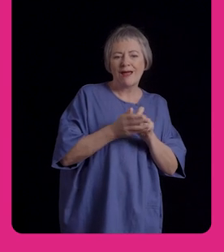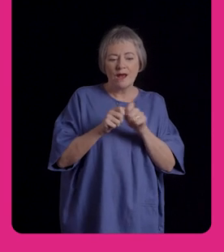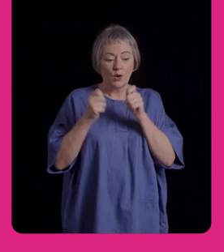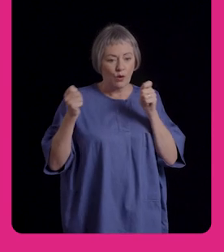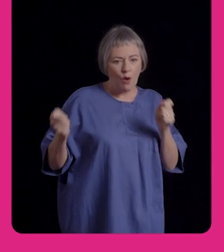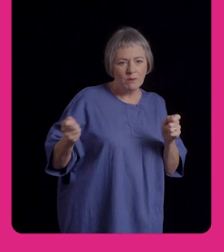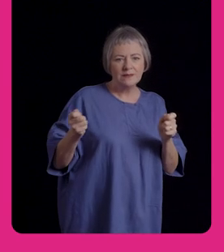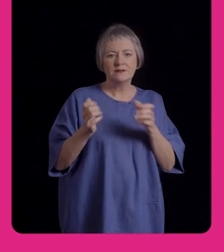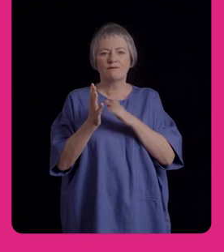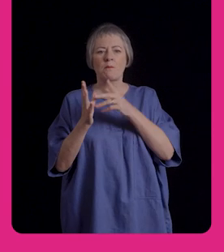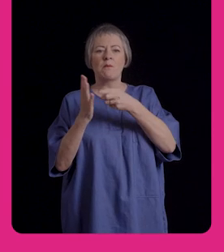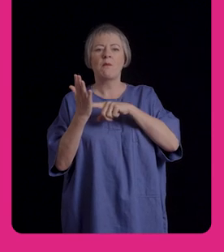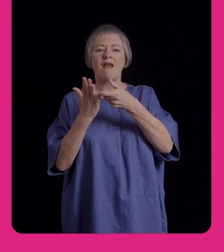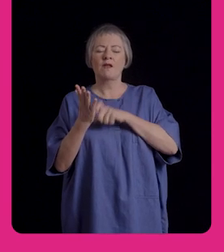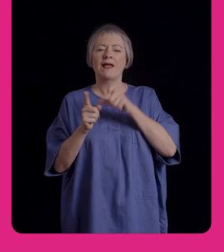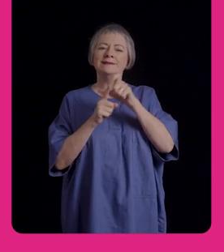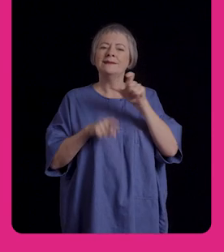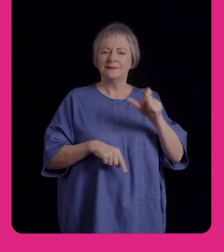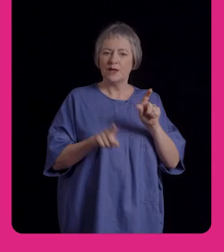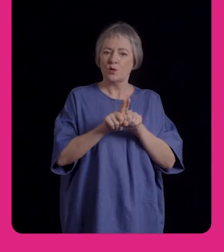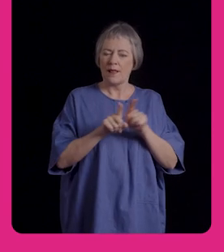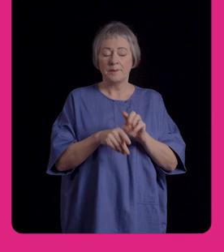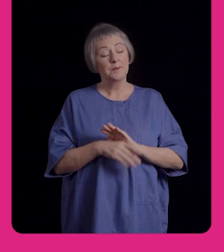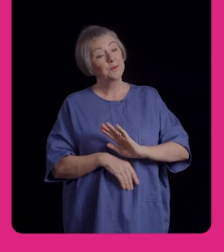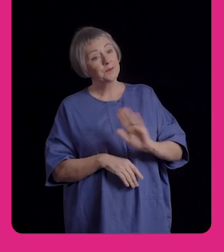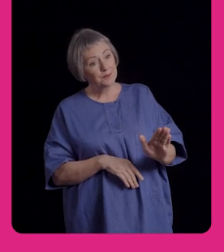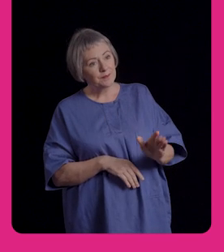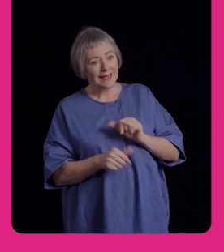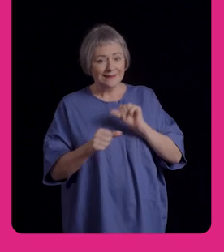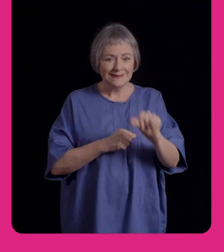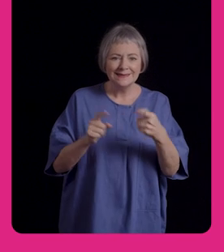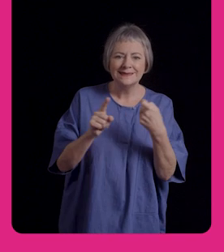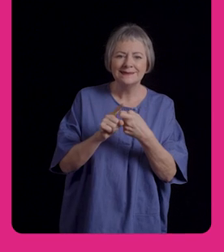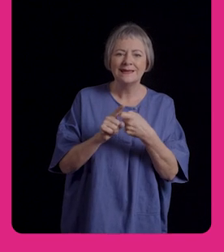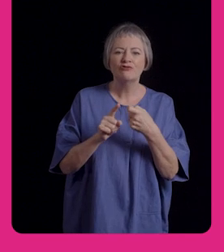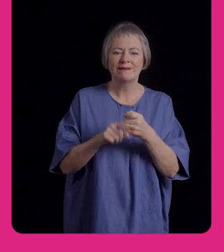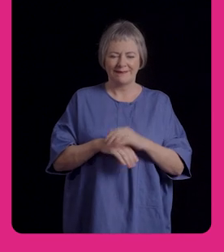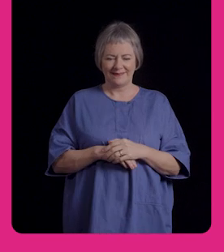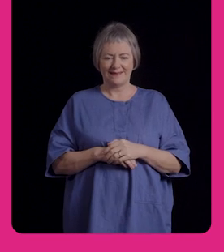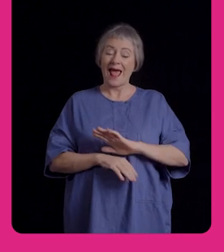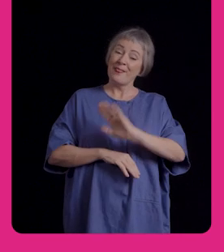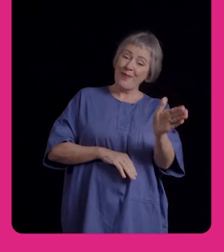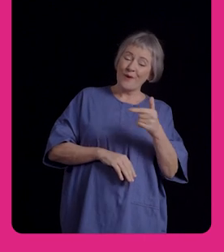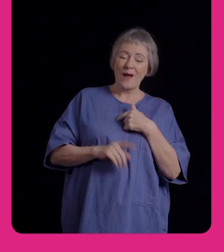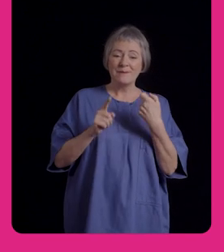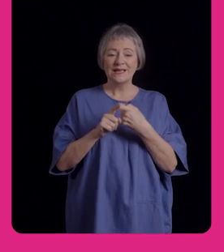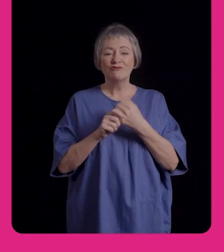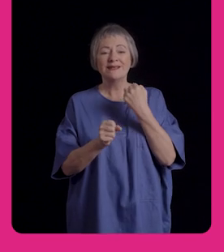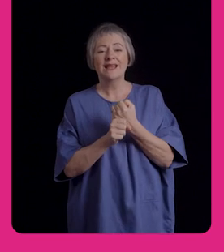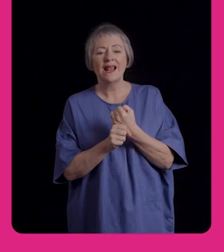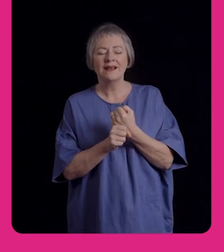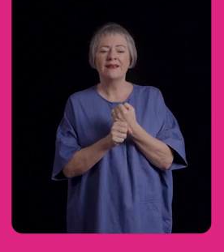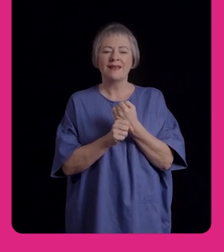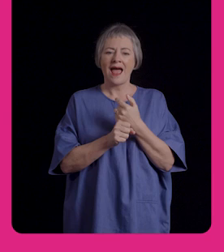and capes at DC and Marvel. Cool. Hello, and last time I've got Kieron. Hey. Hello, I'm Kieron